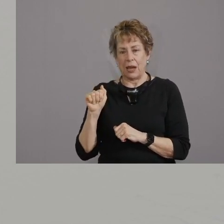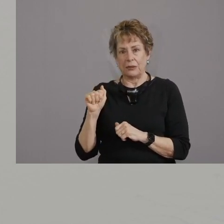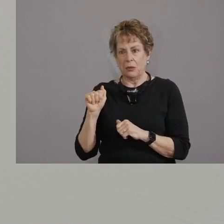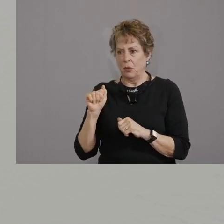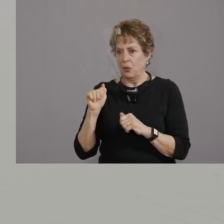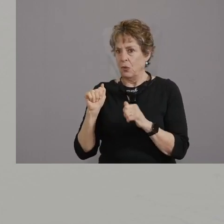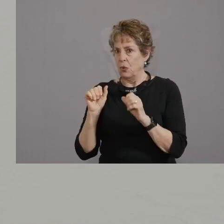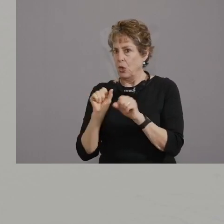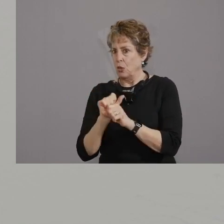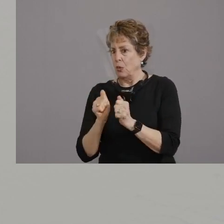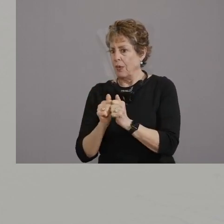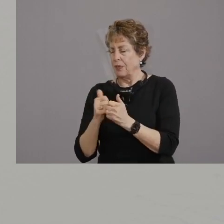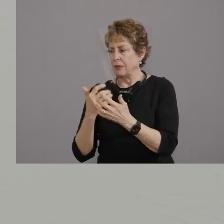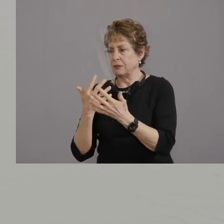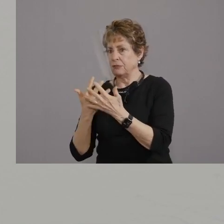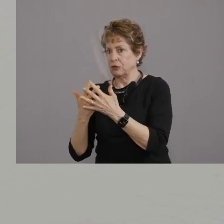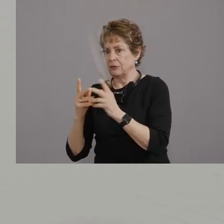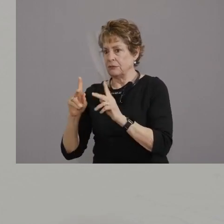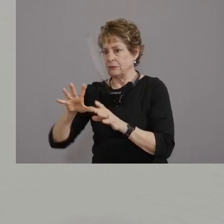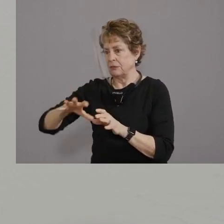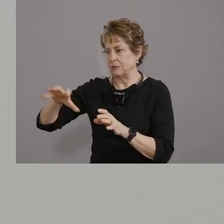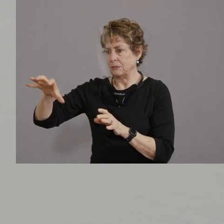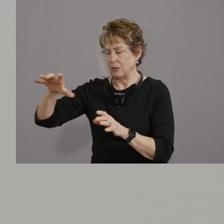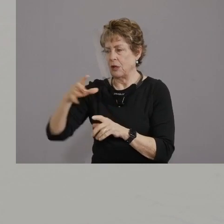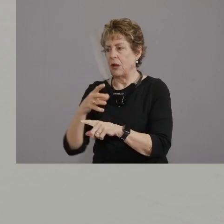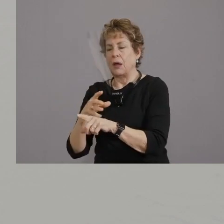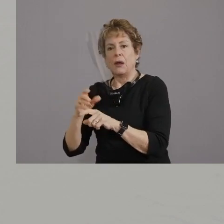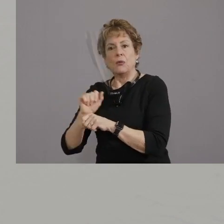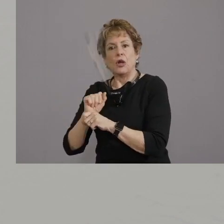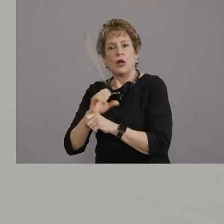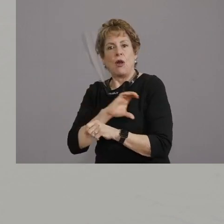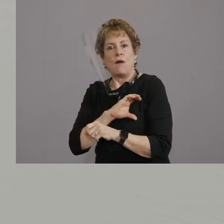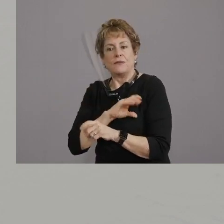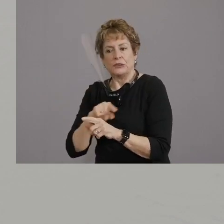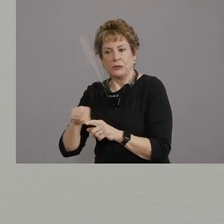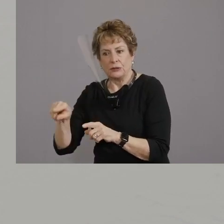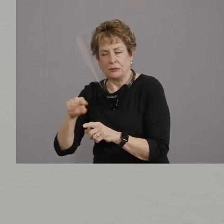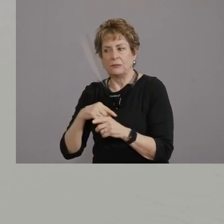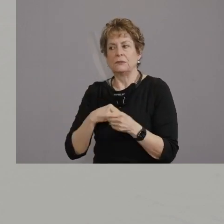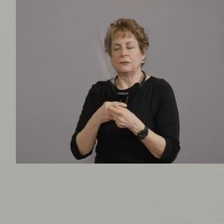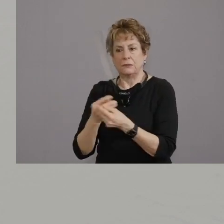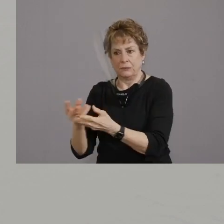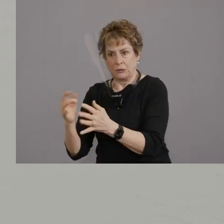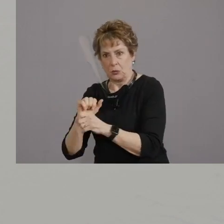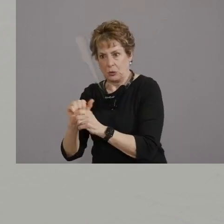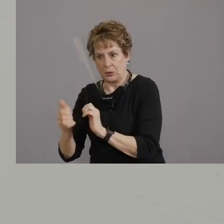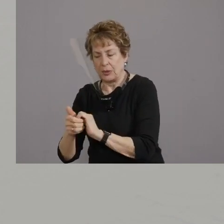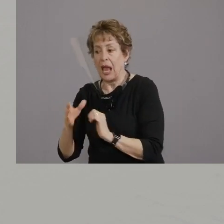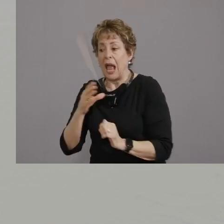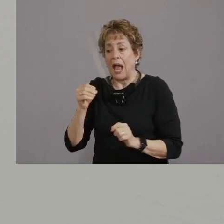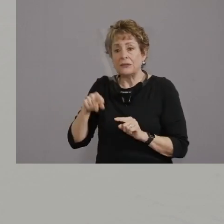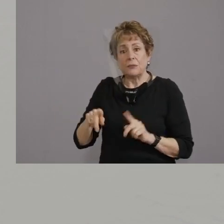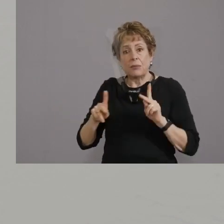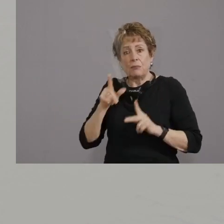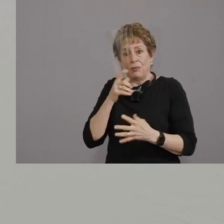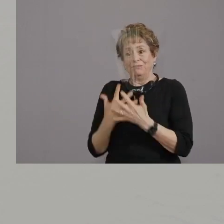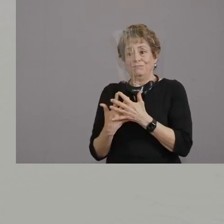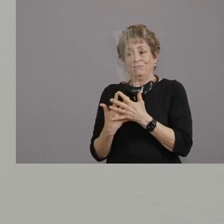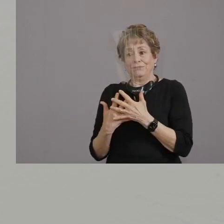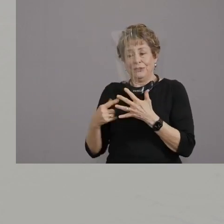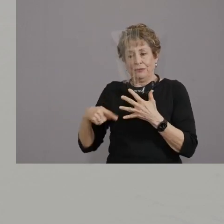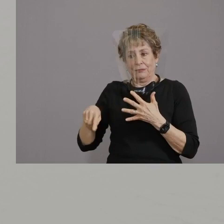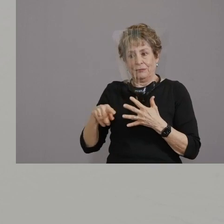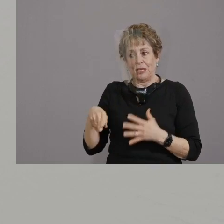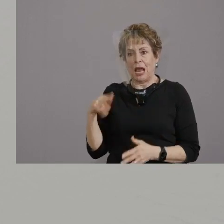there, and then any inmates that may qualify based on like high risk and stuff will be assessed in our